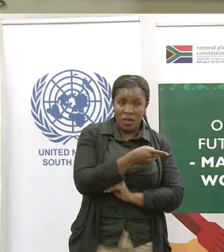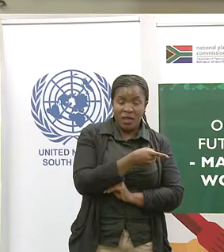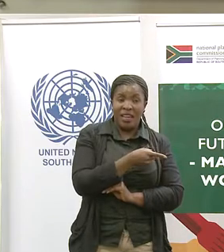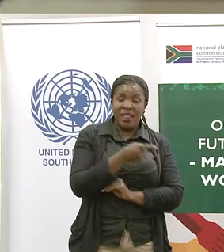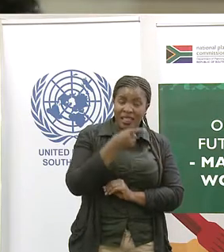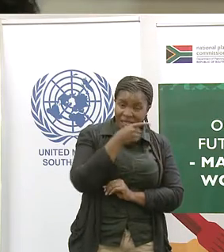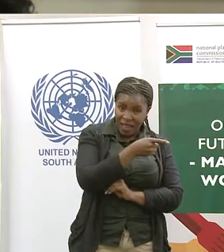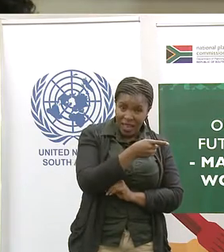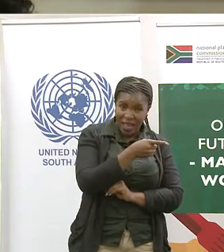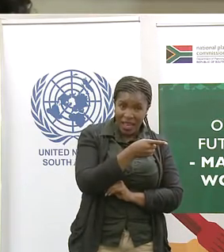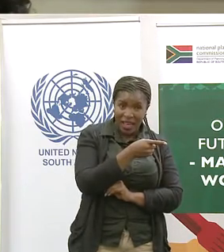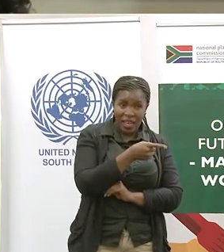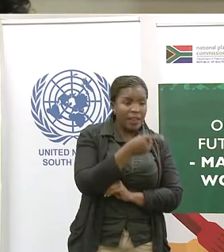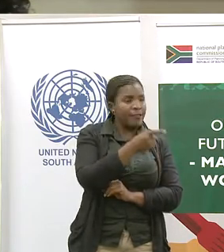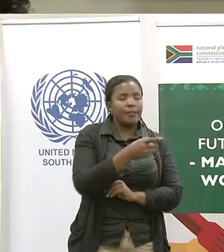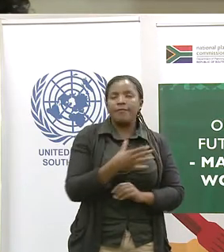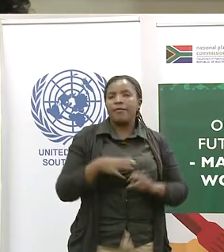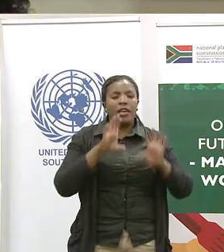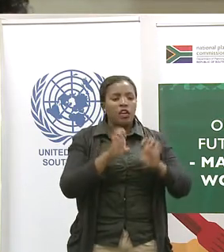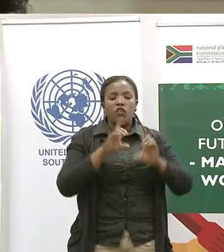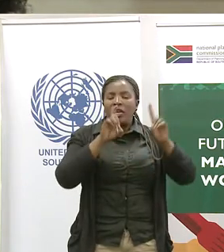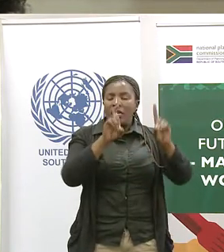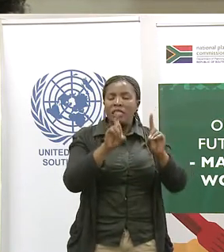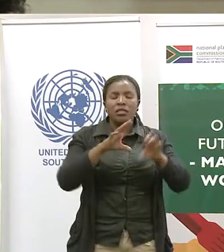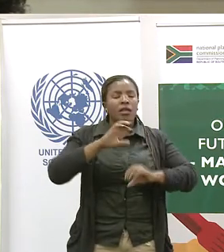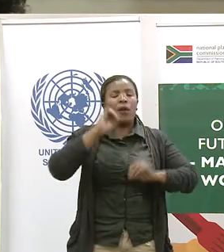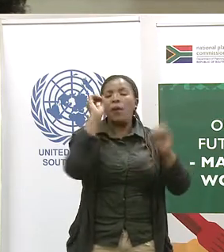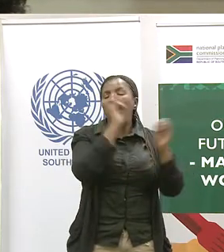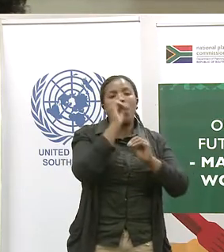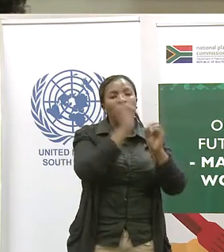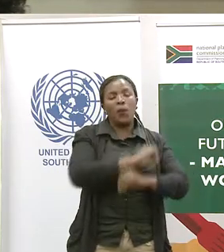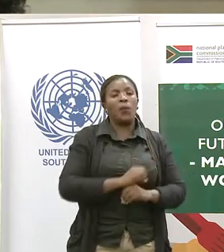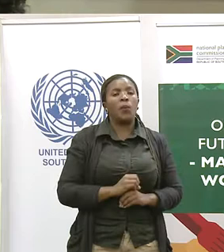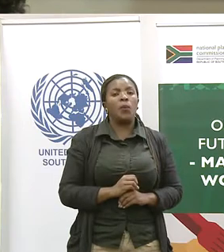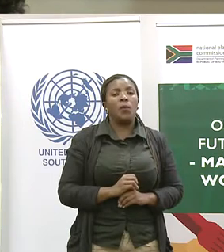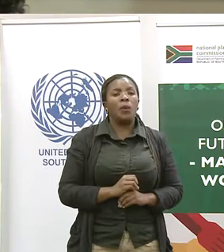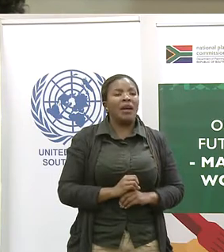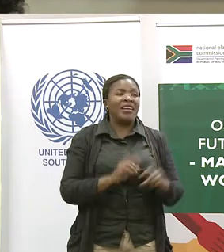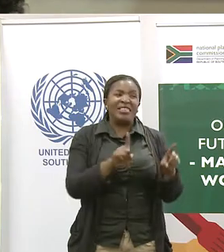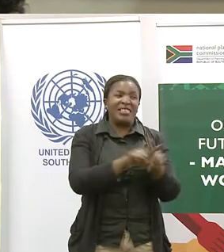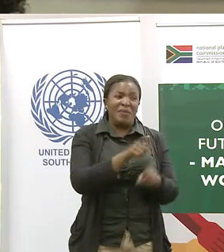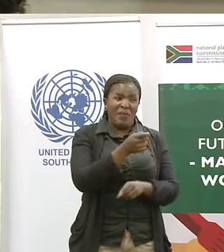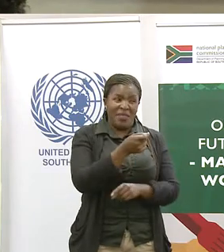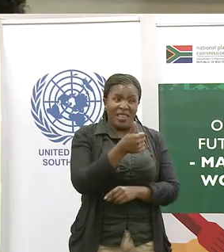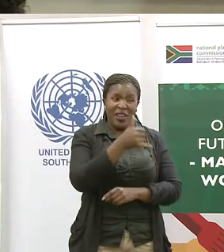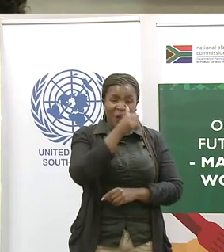really so uneducated that it amounts almost to criminality.